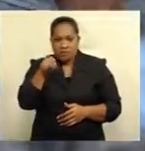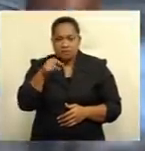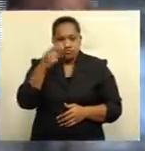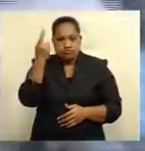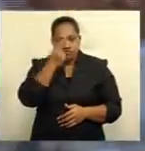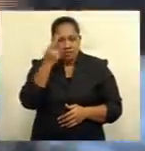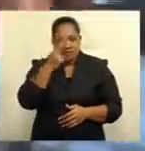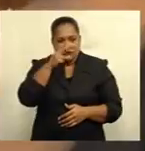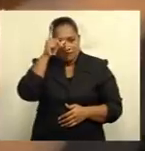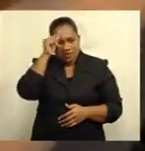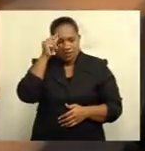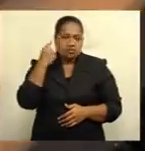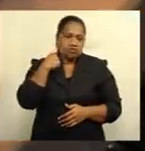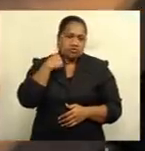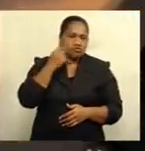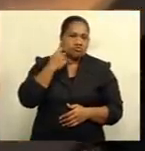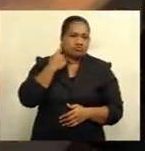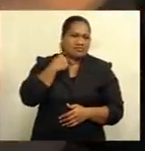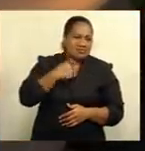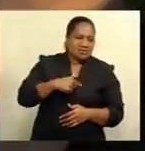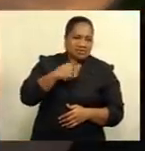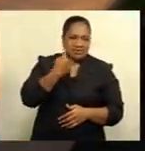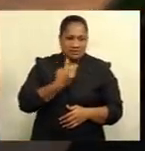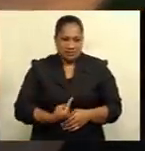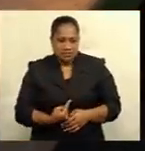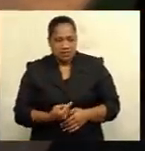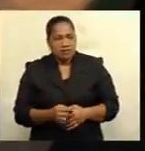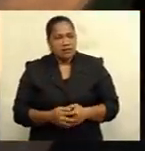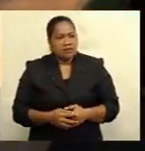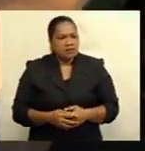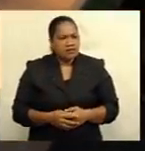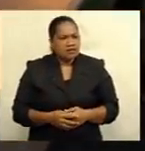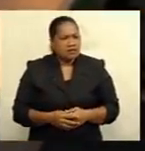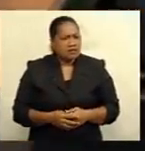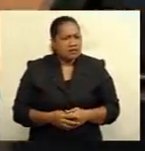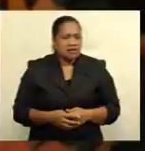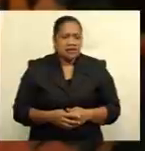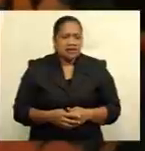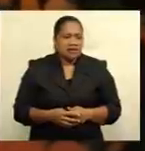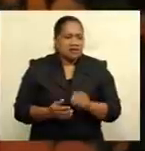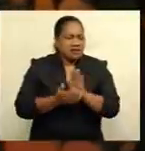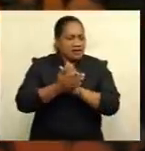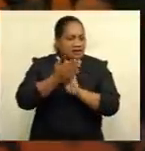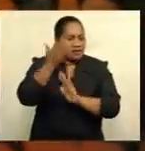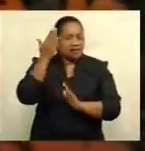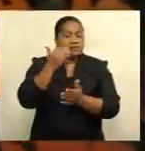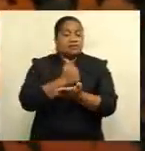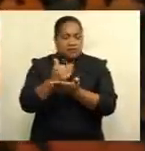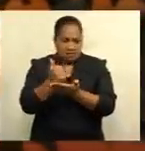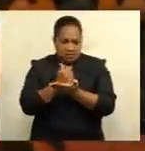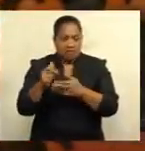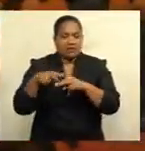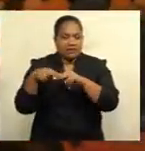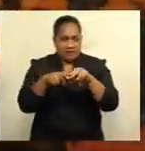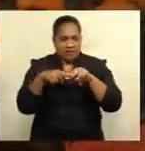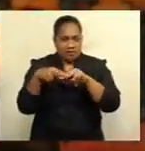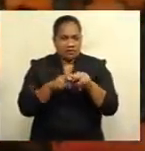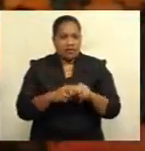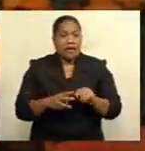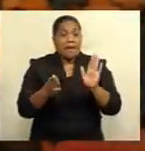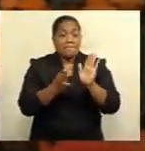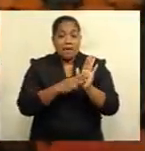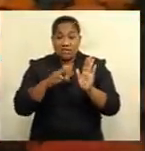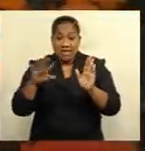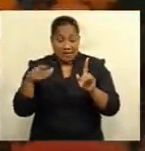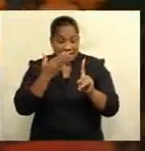know that Fijians of Indian descent traditionally have the highest risk factors for suicide. Medicine Aduba, who lost her daughter to